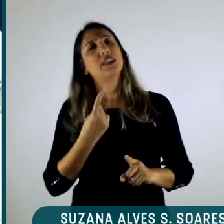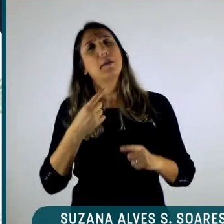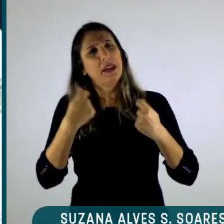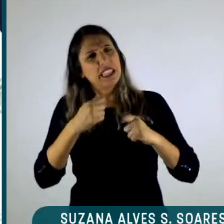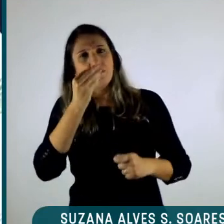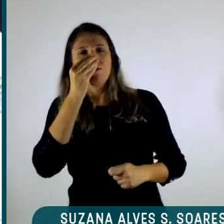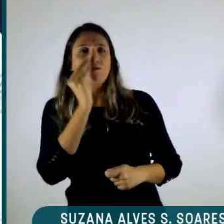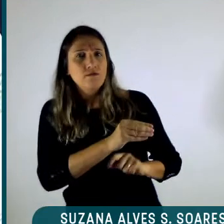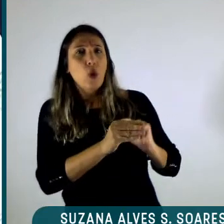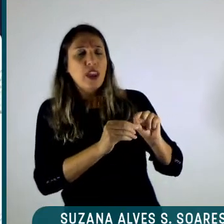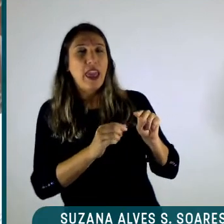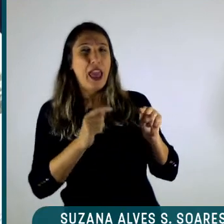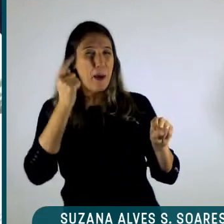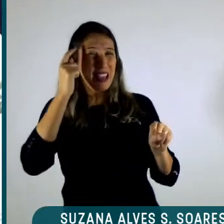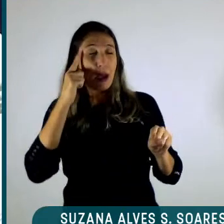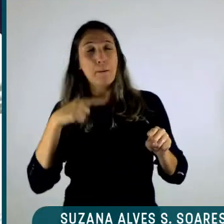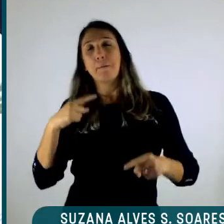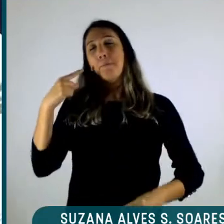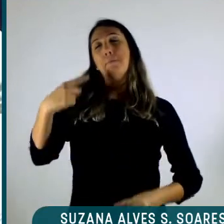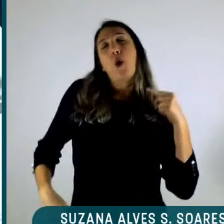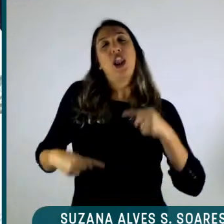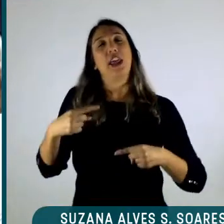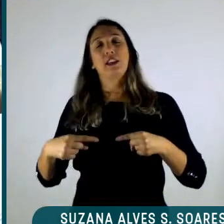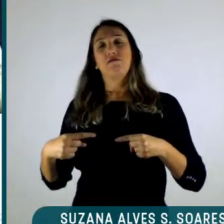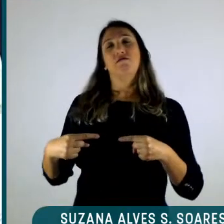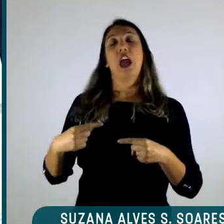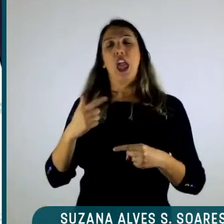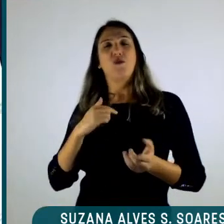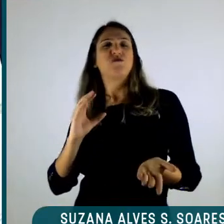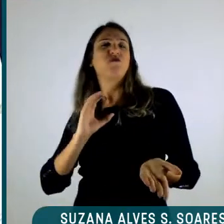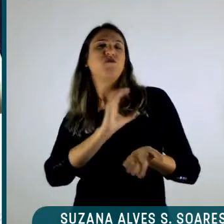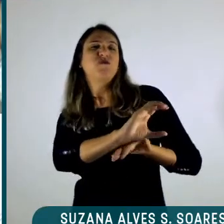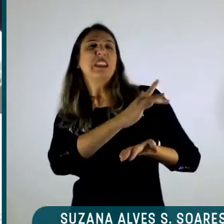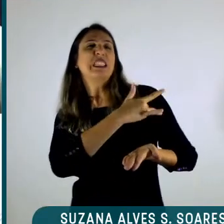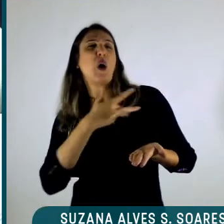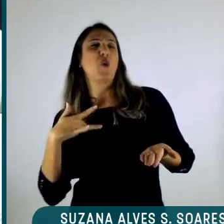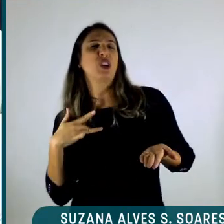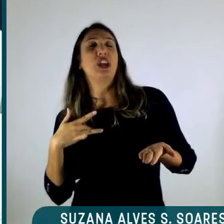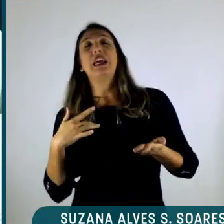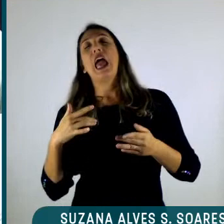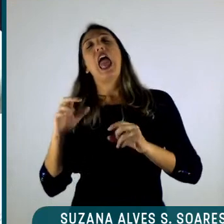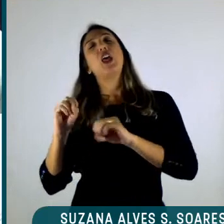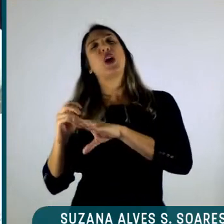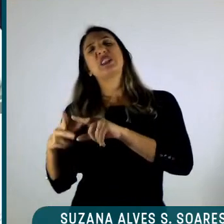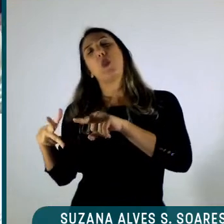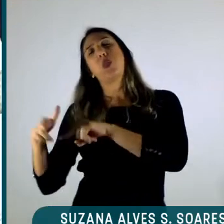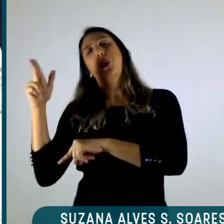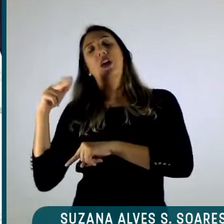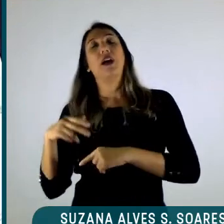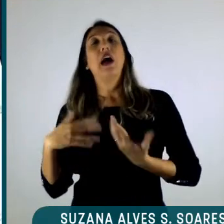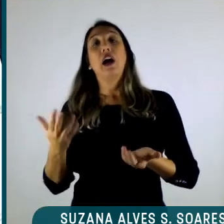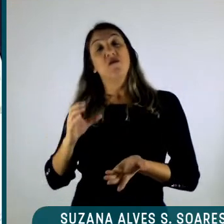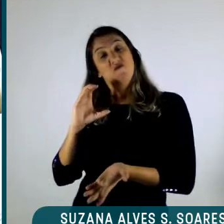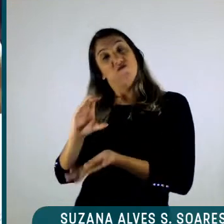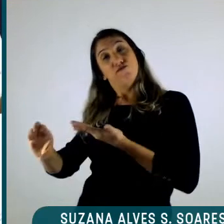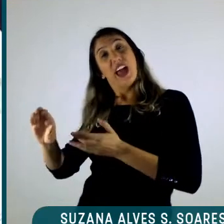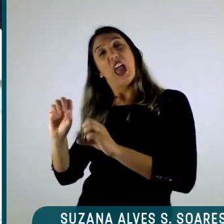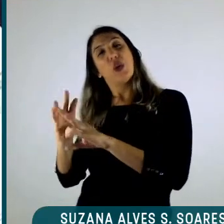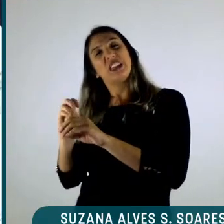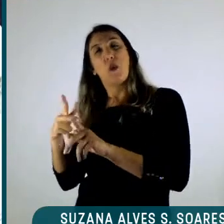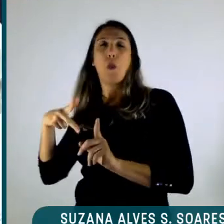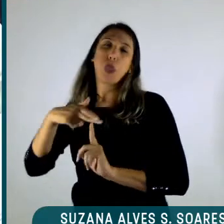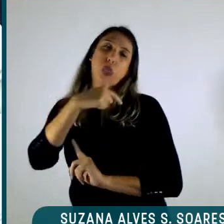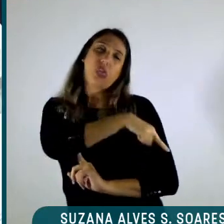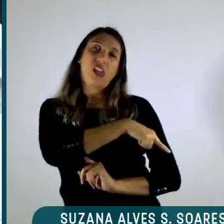to refuse the idea that we'll compete with the policies, will finance healthcare and will not finance education. We'll finance